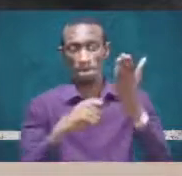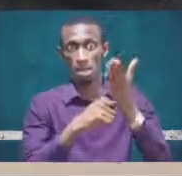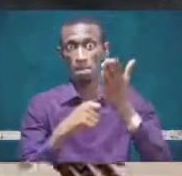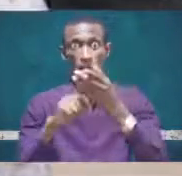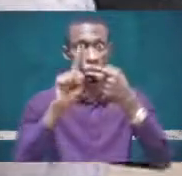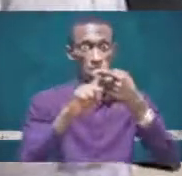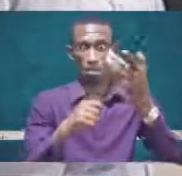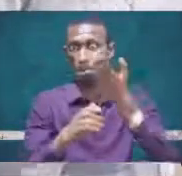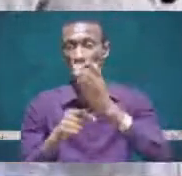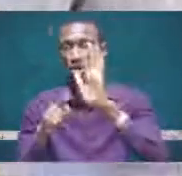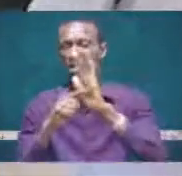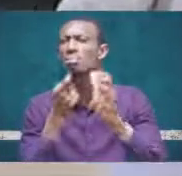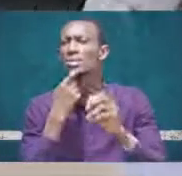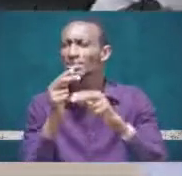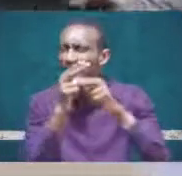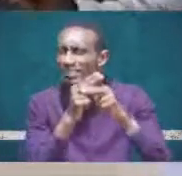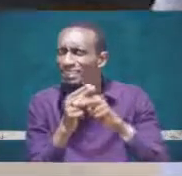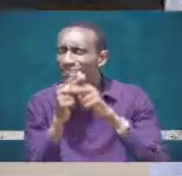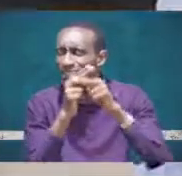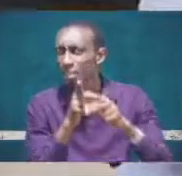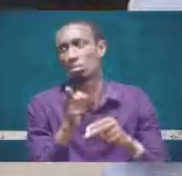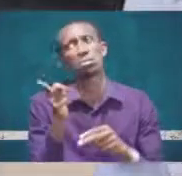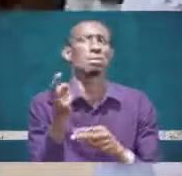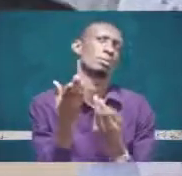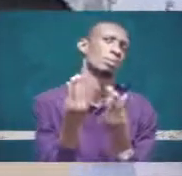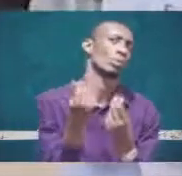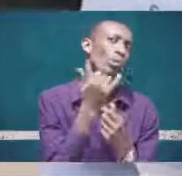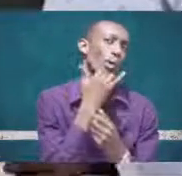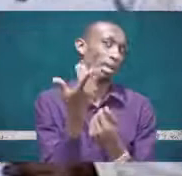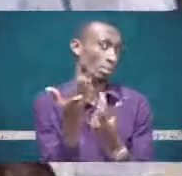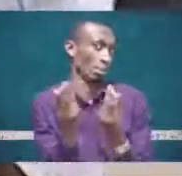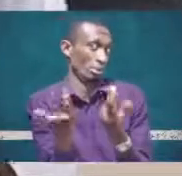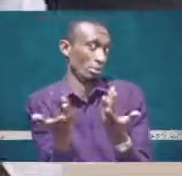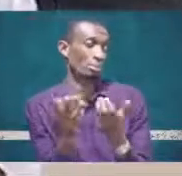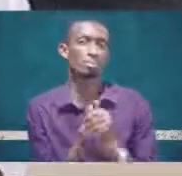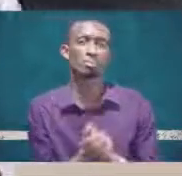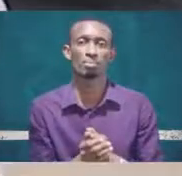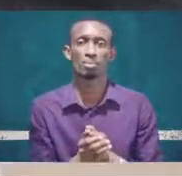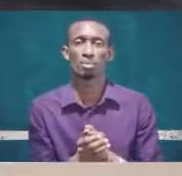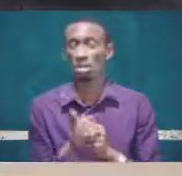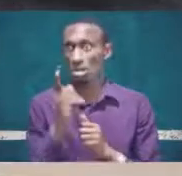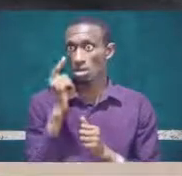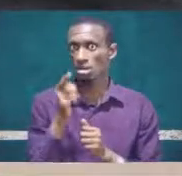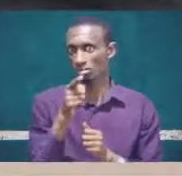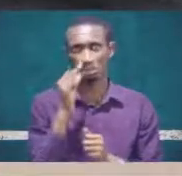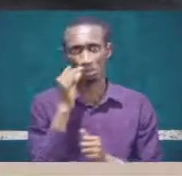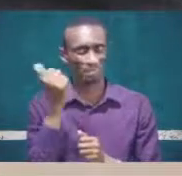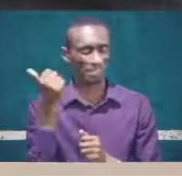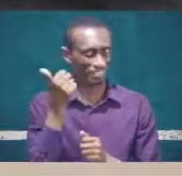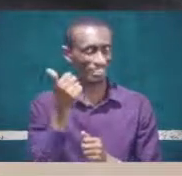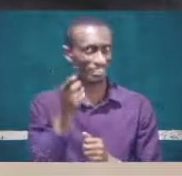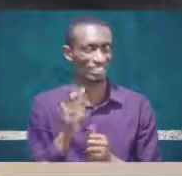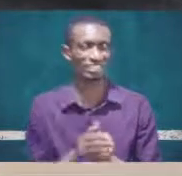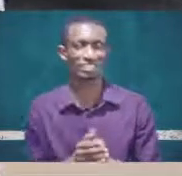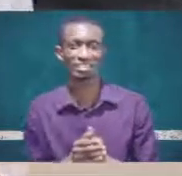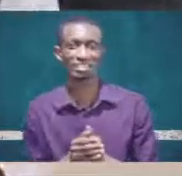very careful. So it is easy to make a mistake. But at this level, as we are mature enough,